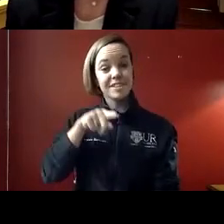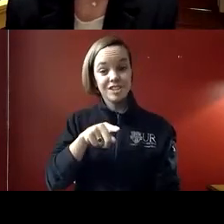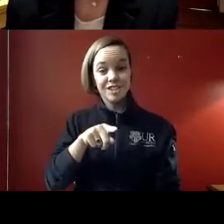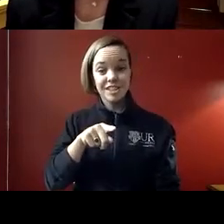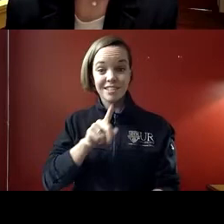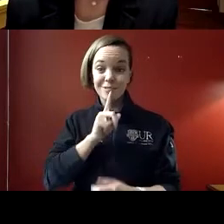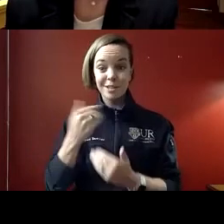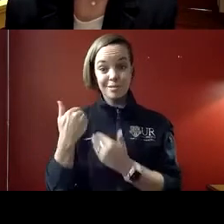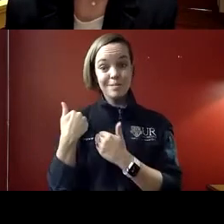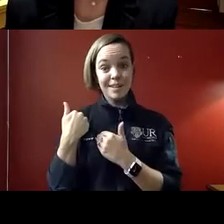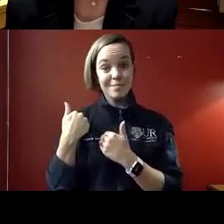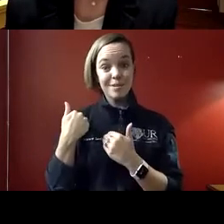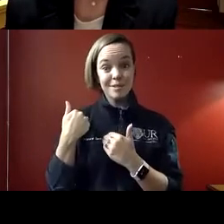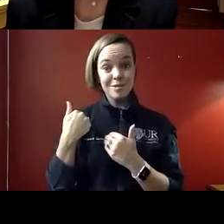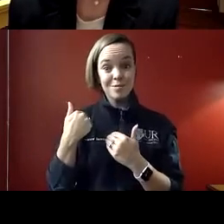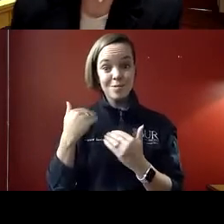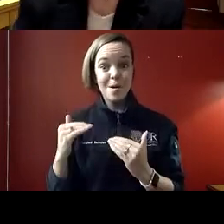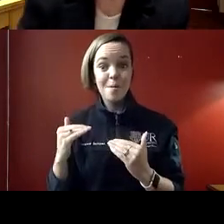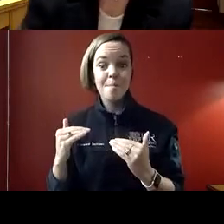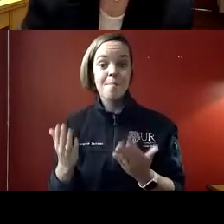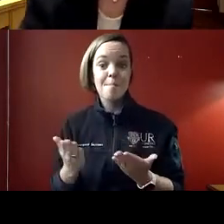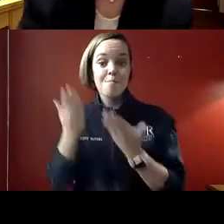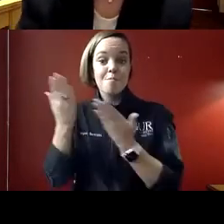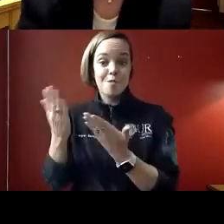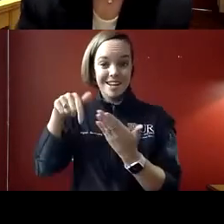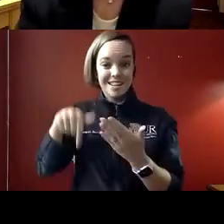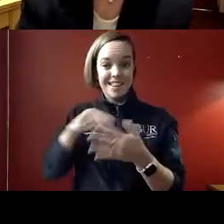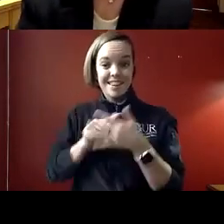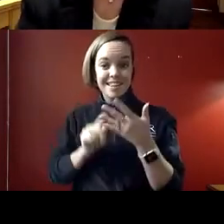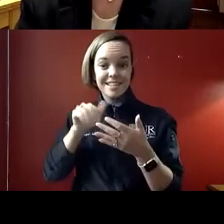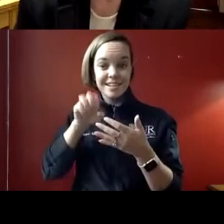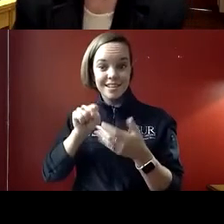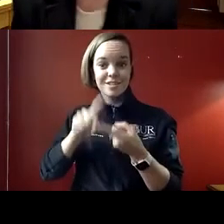to the US Supreme Court for the first time.